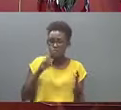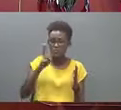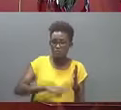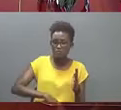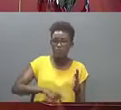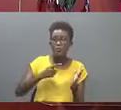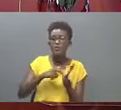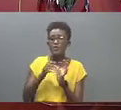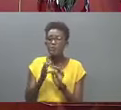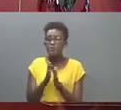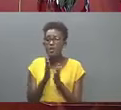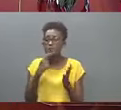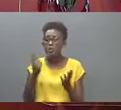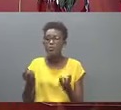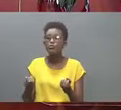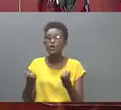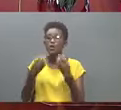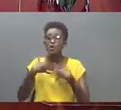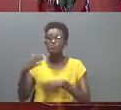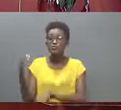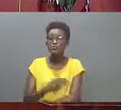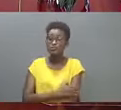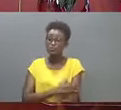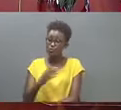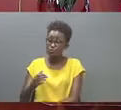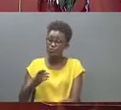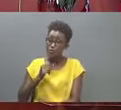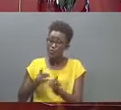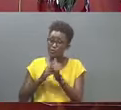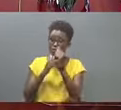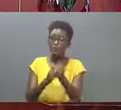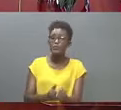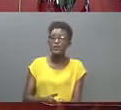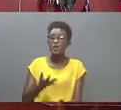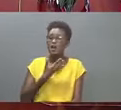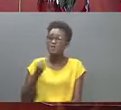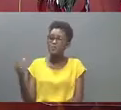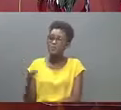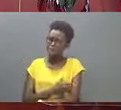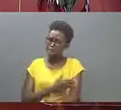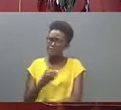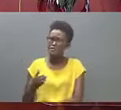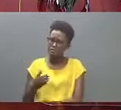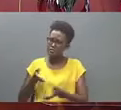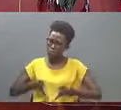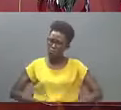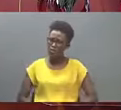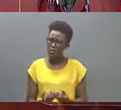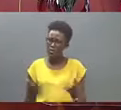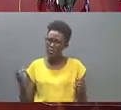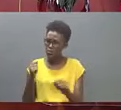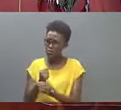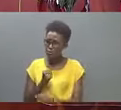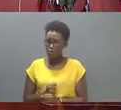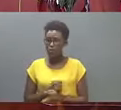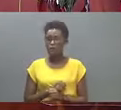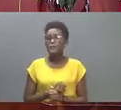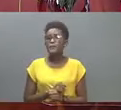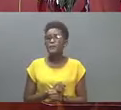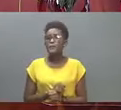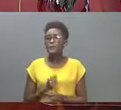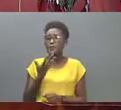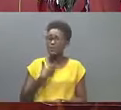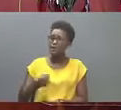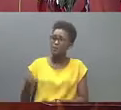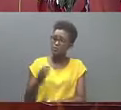the capacity to subdue. We are given the capacity to produce. We are given the capacity to